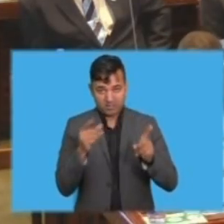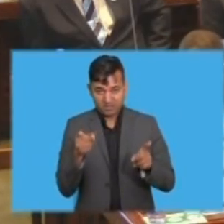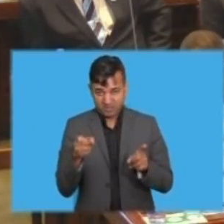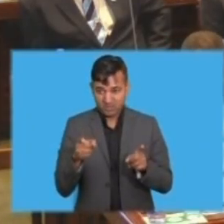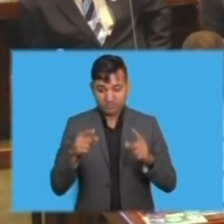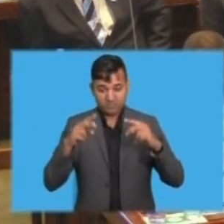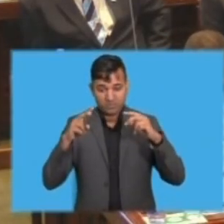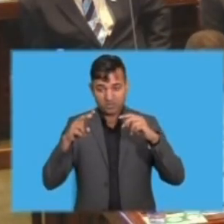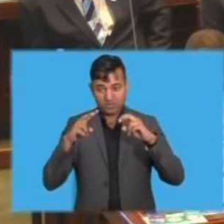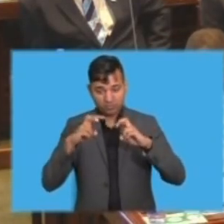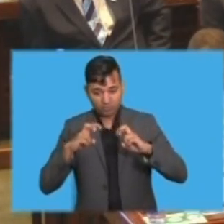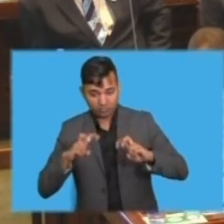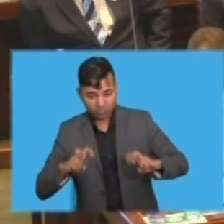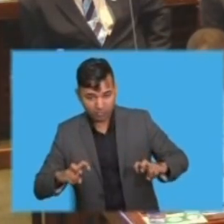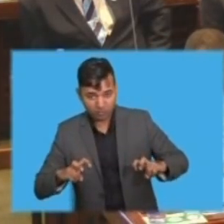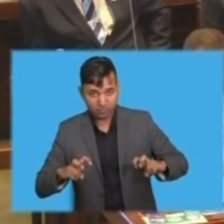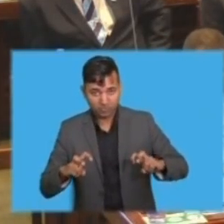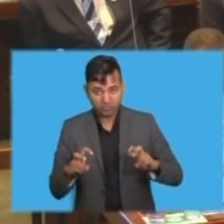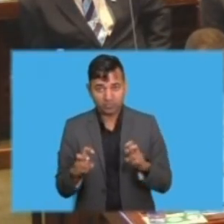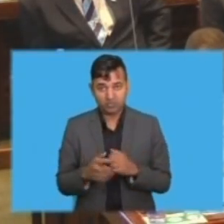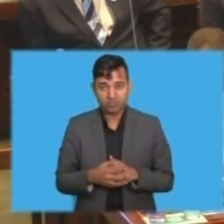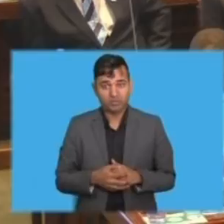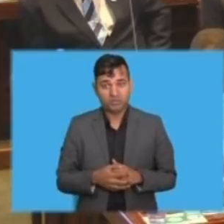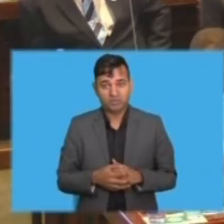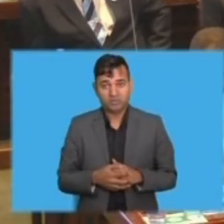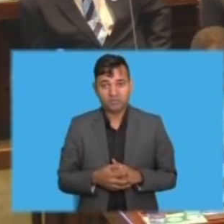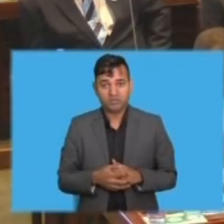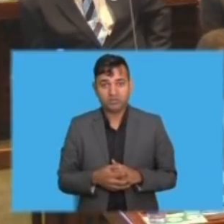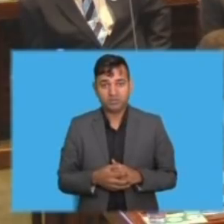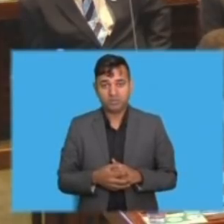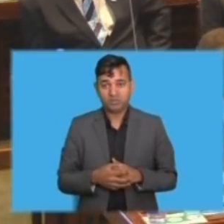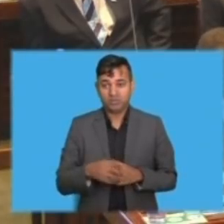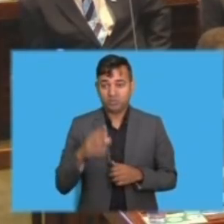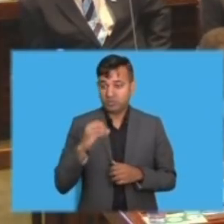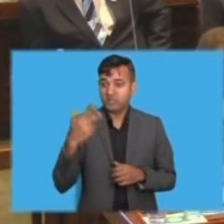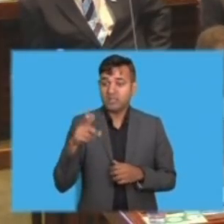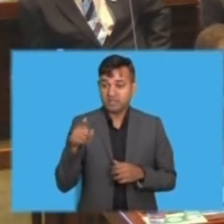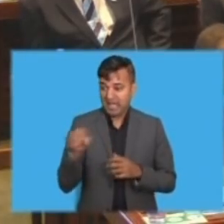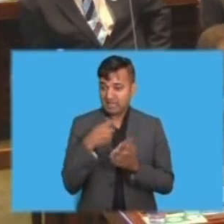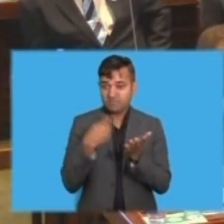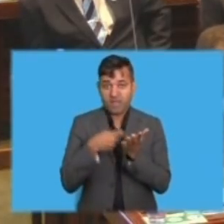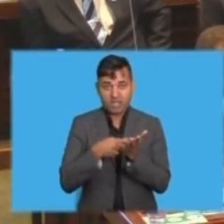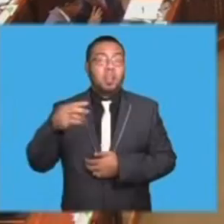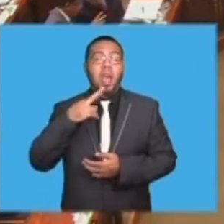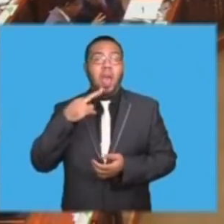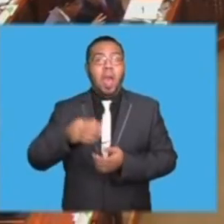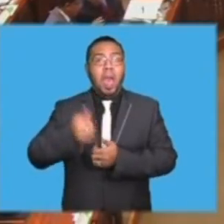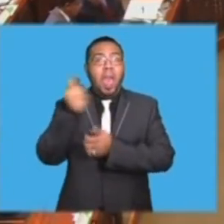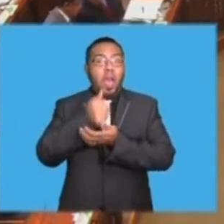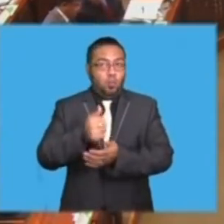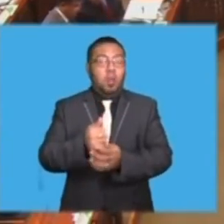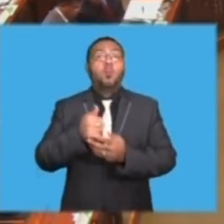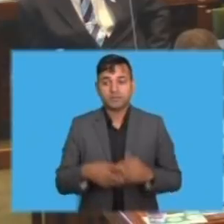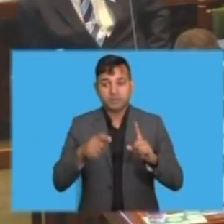2000, somebody like him would be brought to the fore for taking money into George Page's camp.